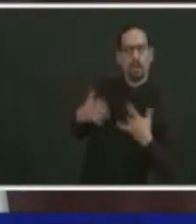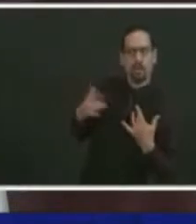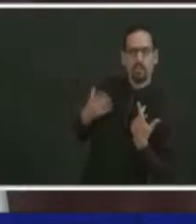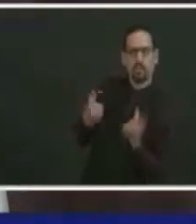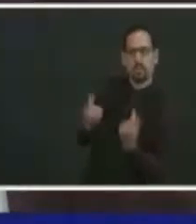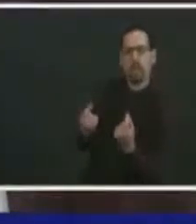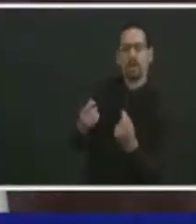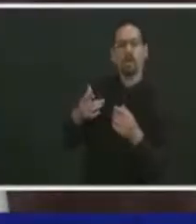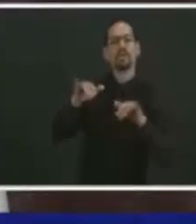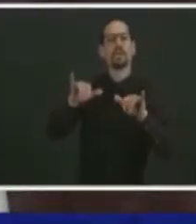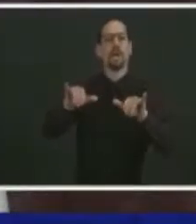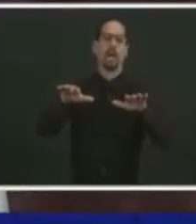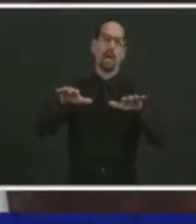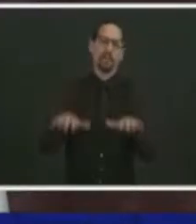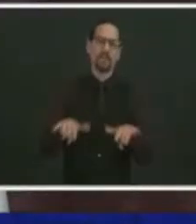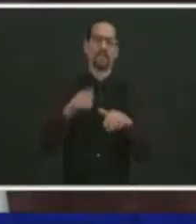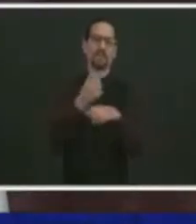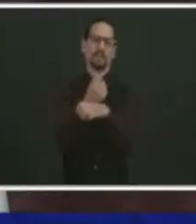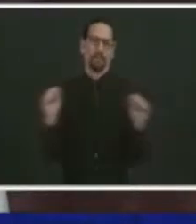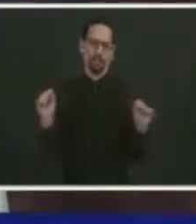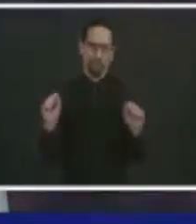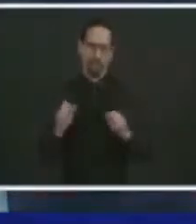calmer and safer.